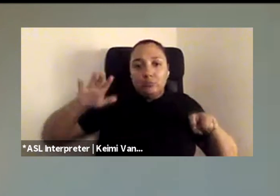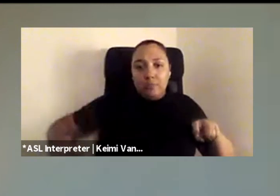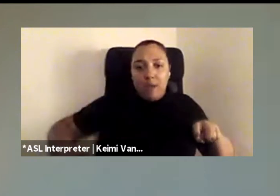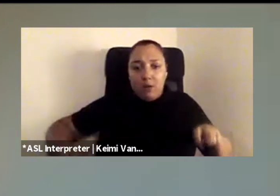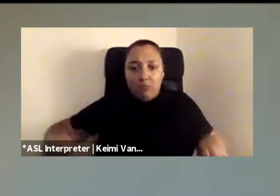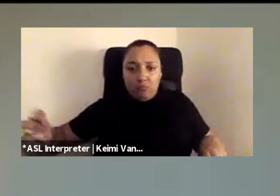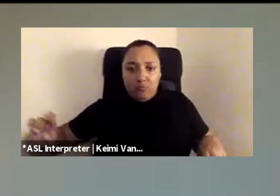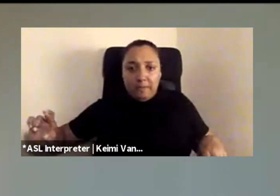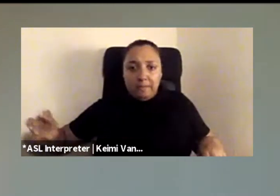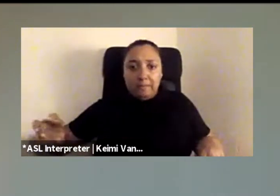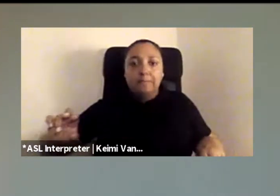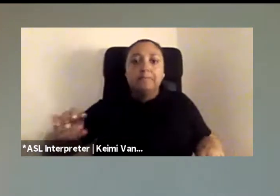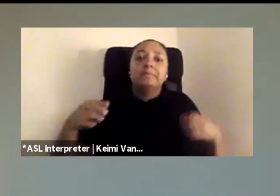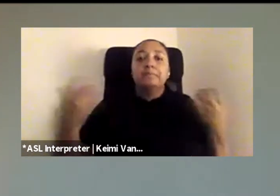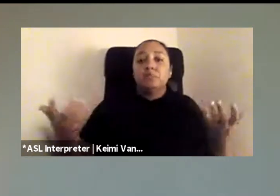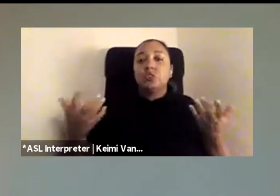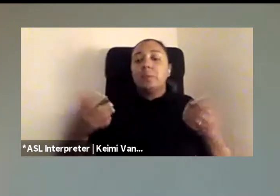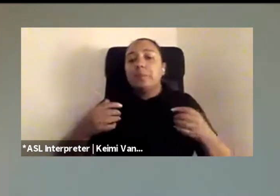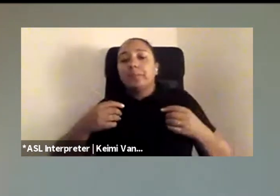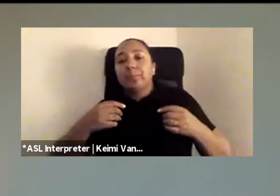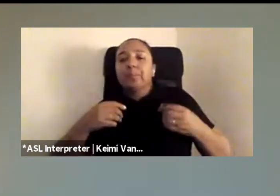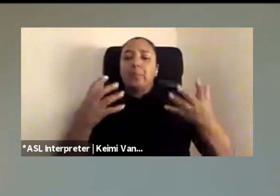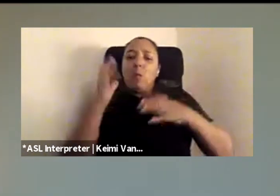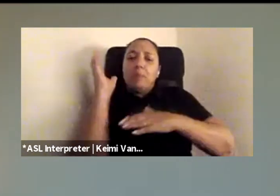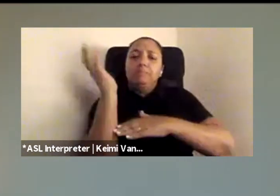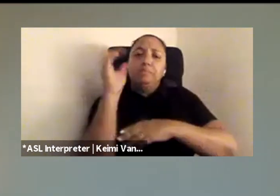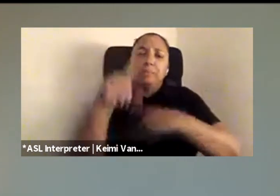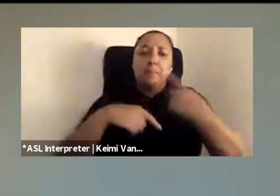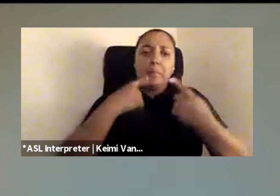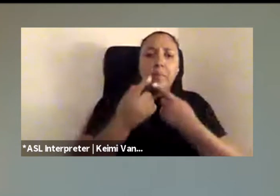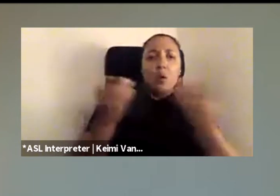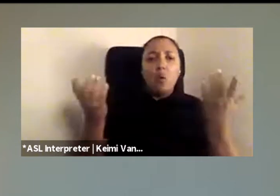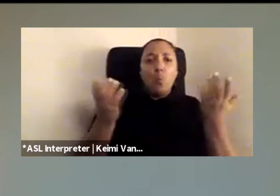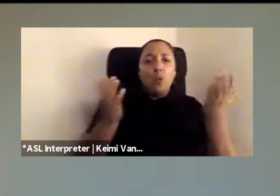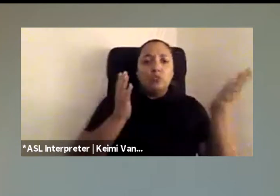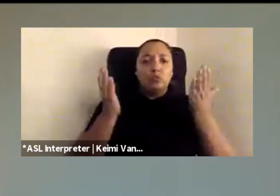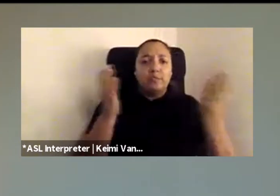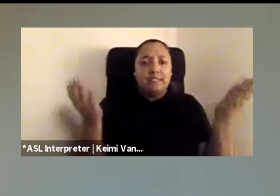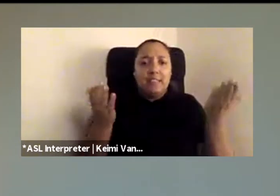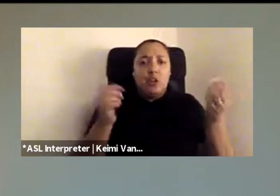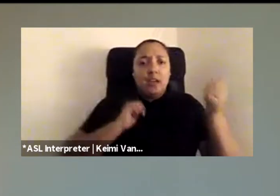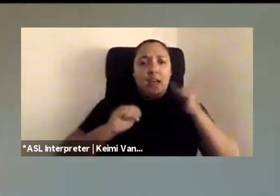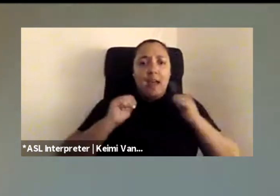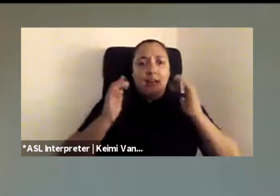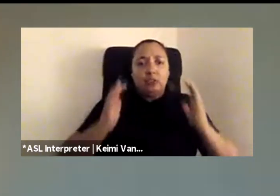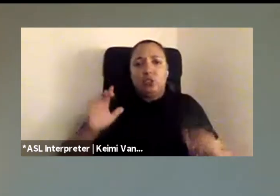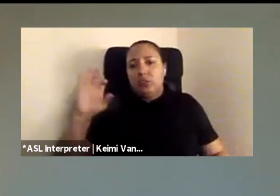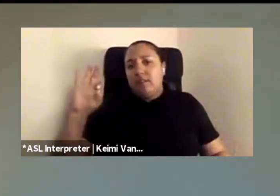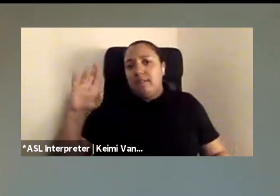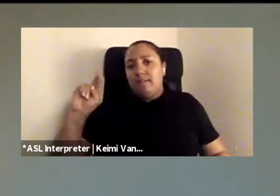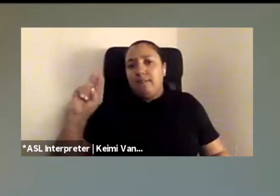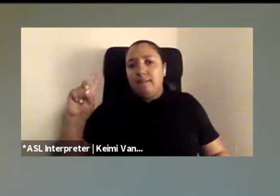So I want to talk to you, talk to everyone about the services at the Actors Fund. And I'm going to start by just talking about some of